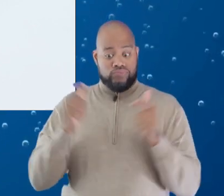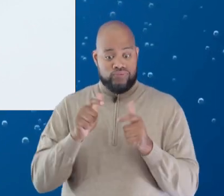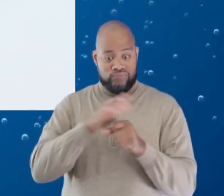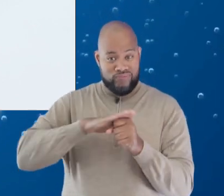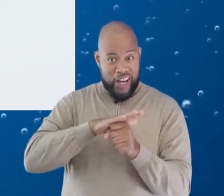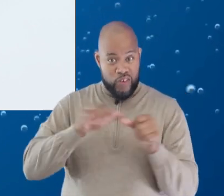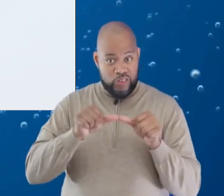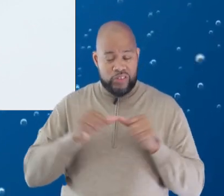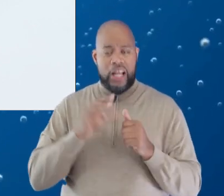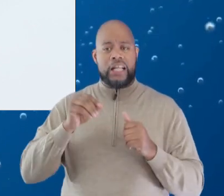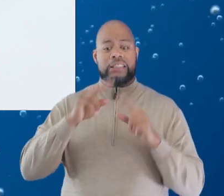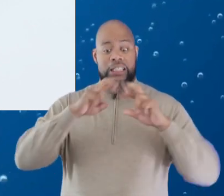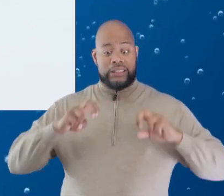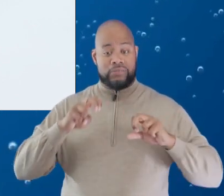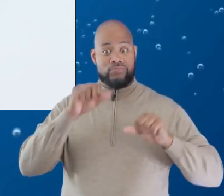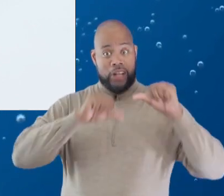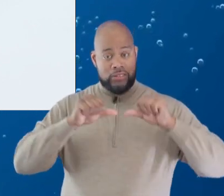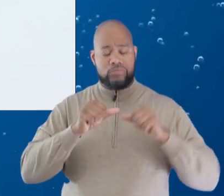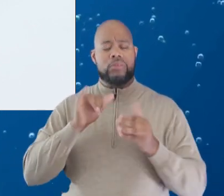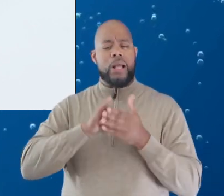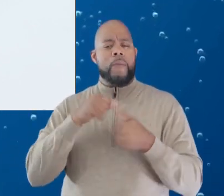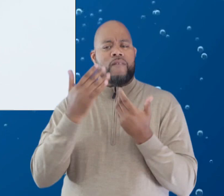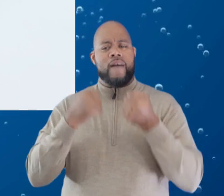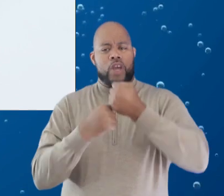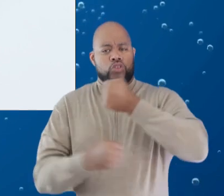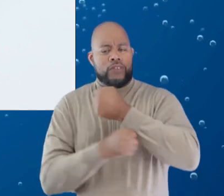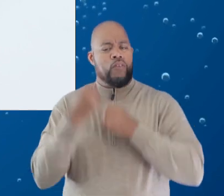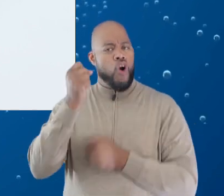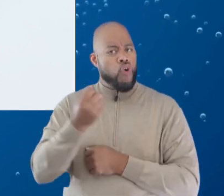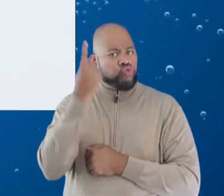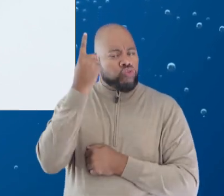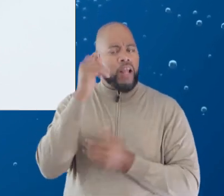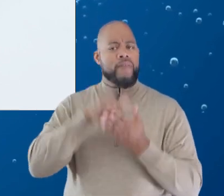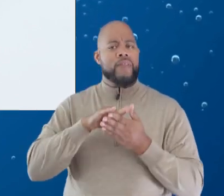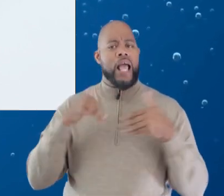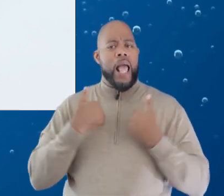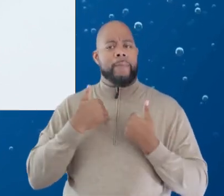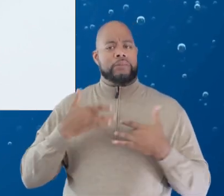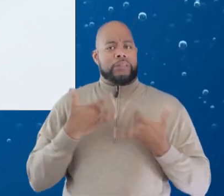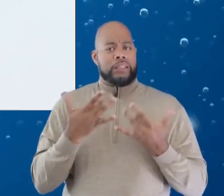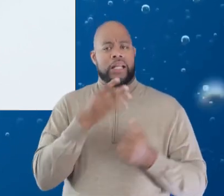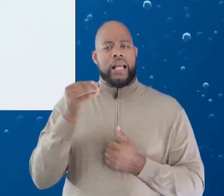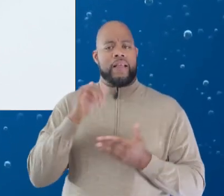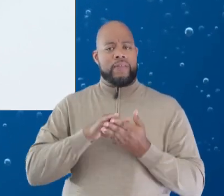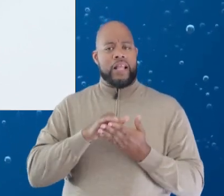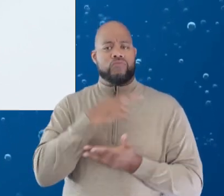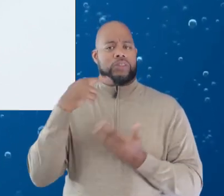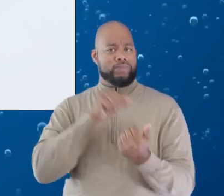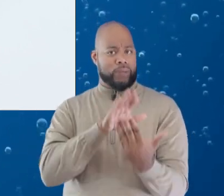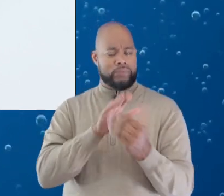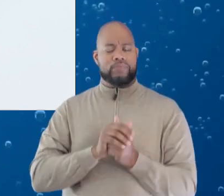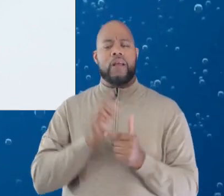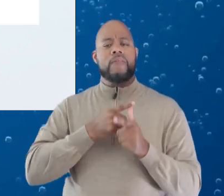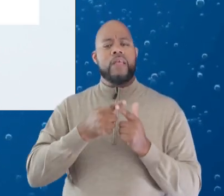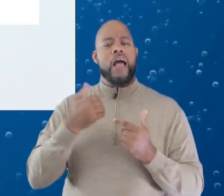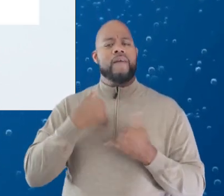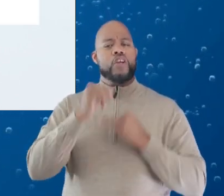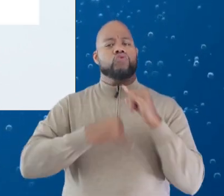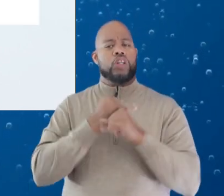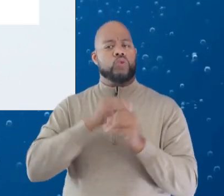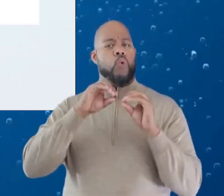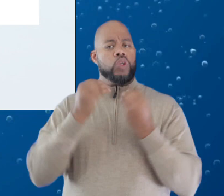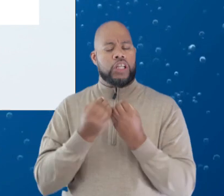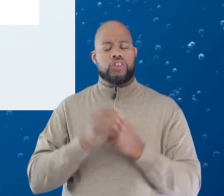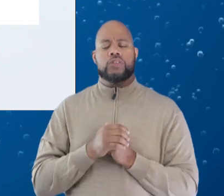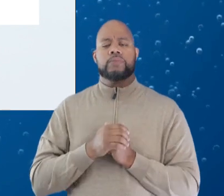more. And these scientific assessments provide the foundation for understanding of the species status and risk it faces. And then there are